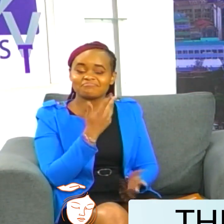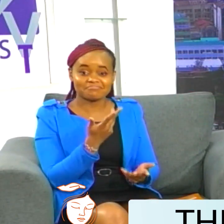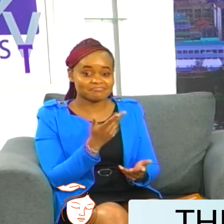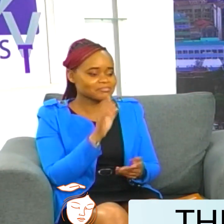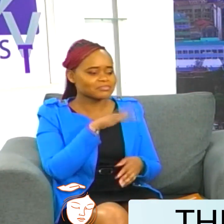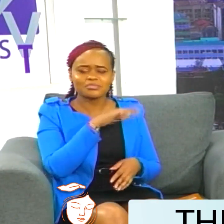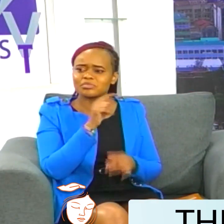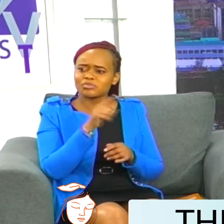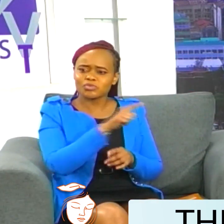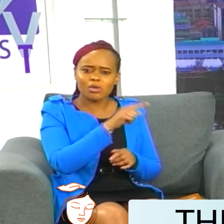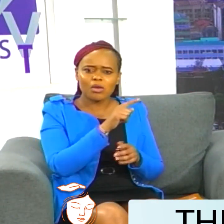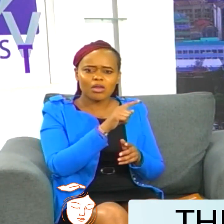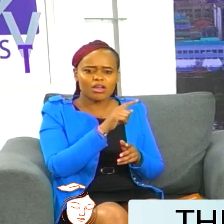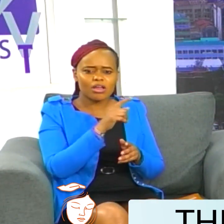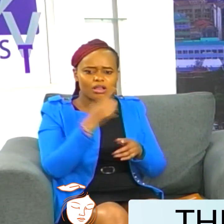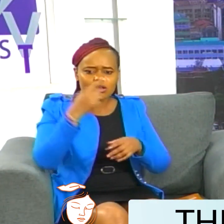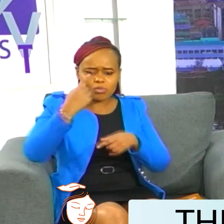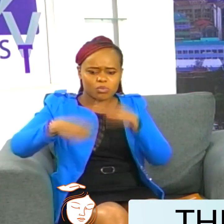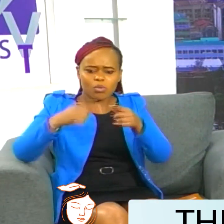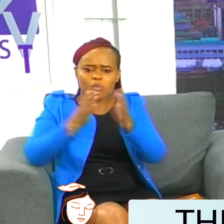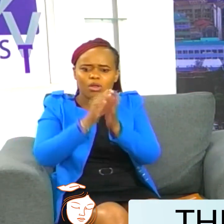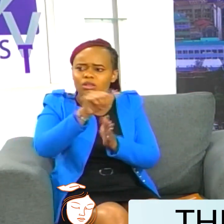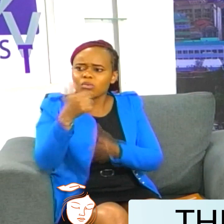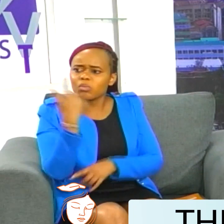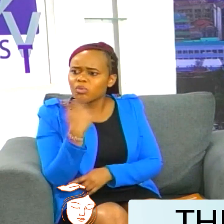Wow, that is very nice.